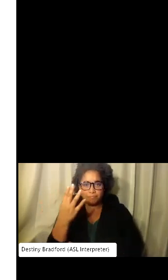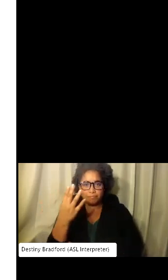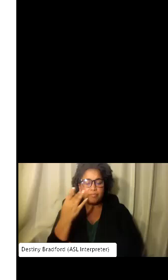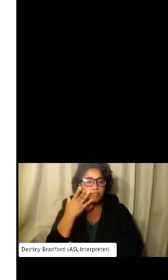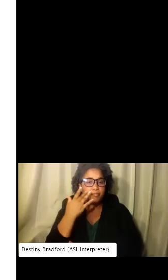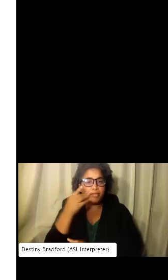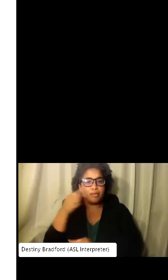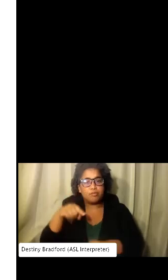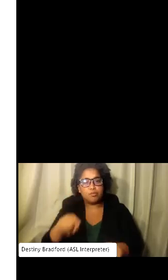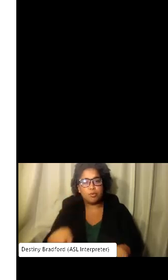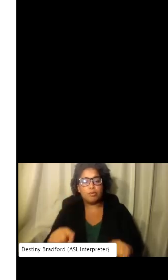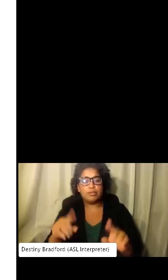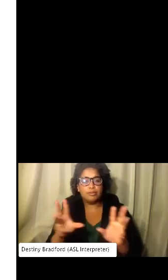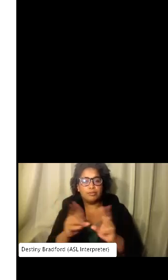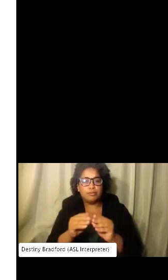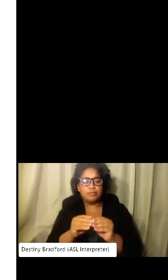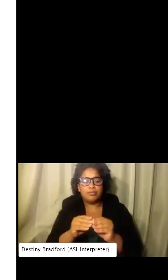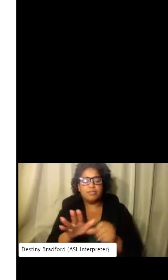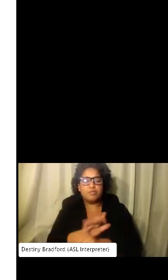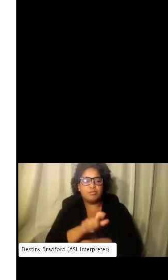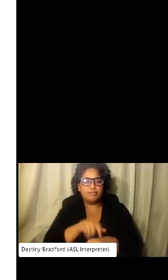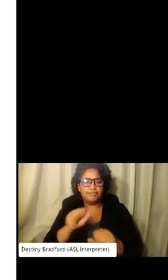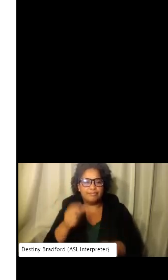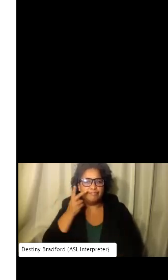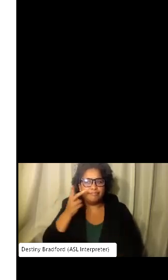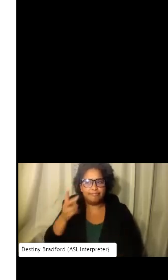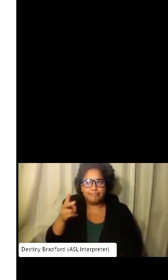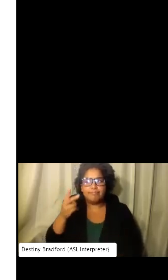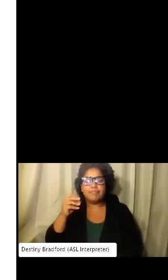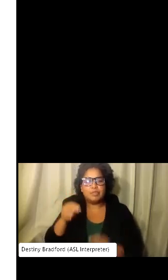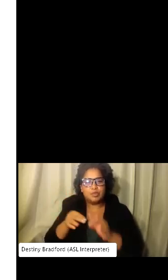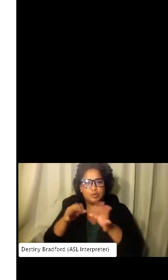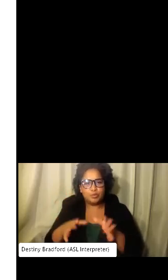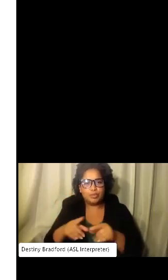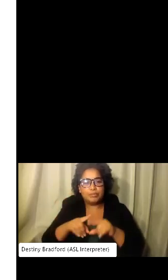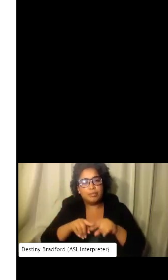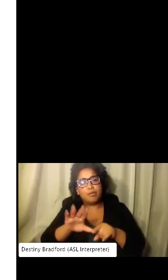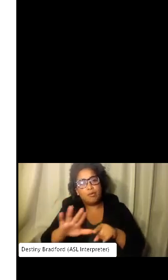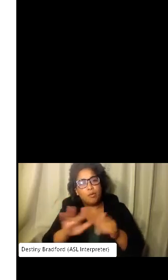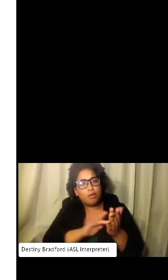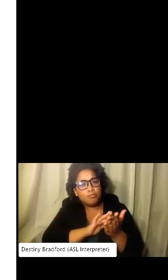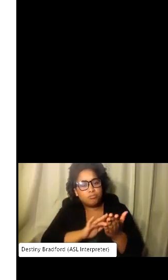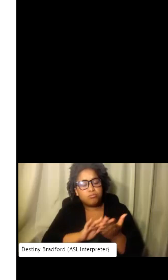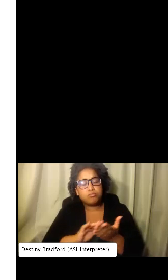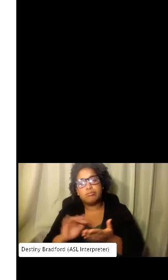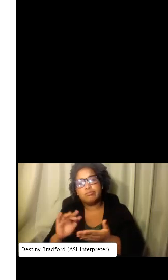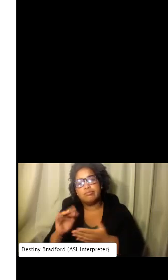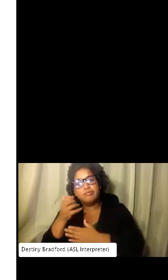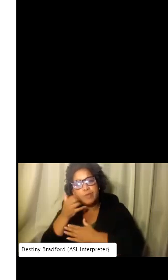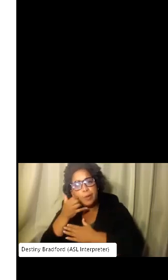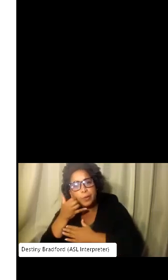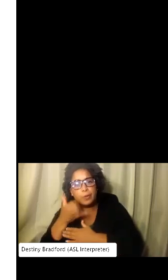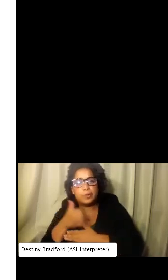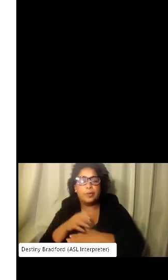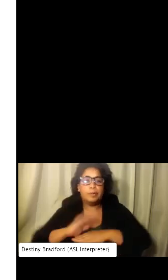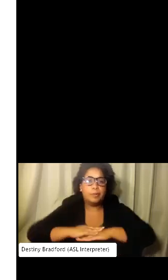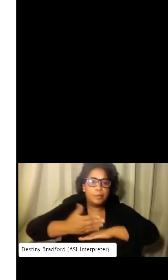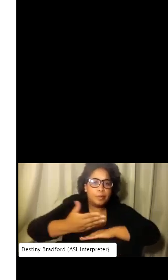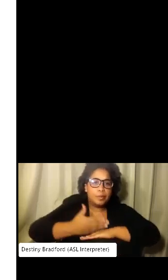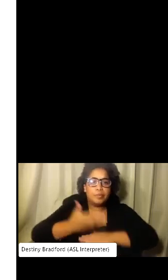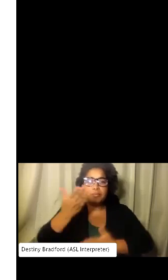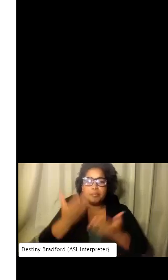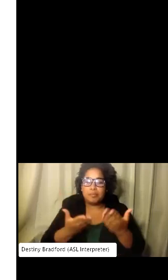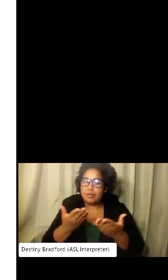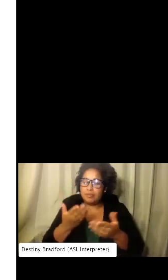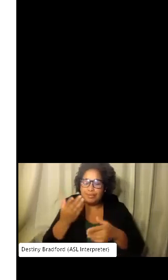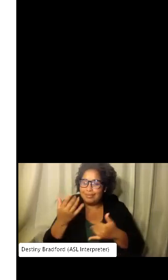can always be seen throughout the presentation. Depending on your device, this may mean that sometimes you cannot see the